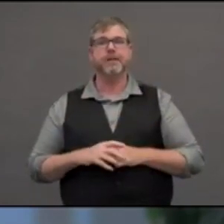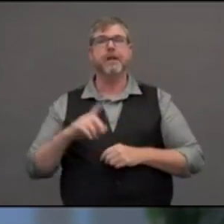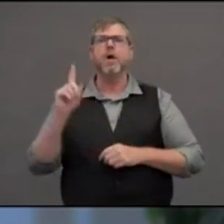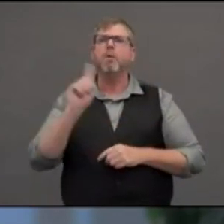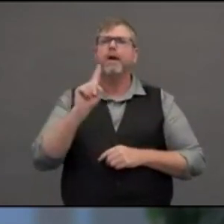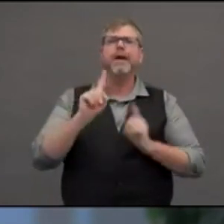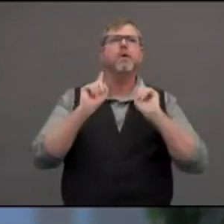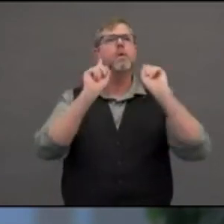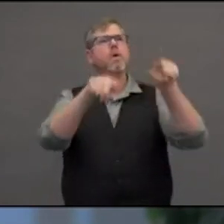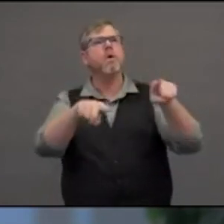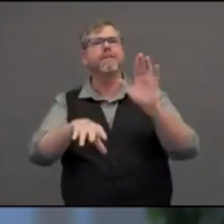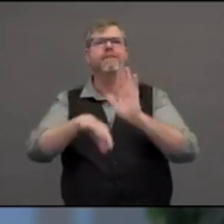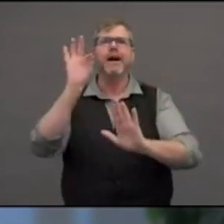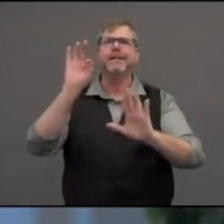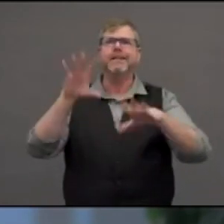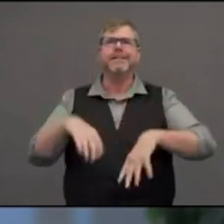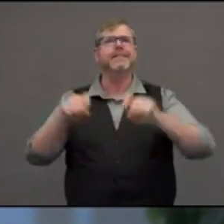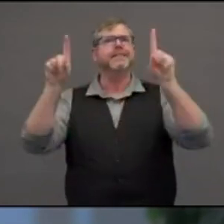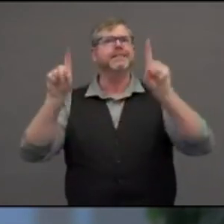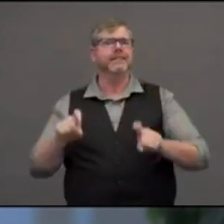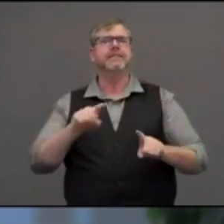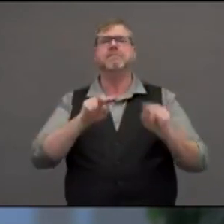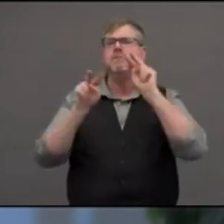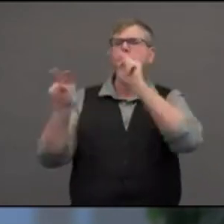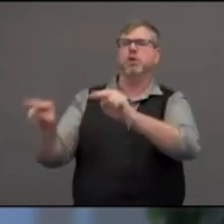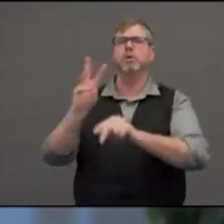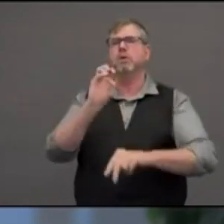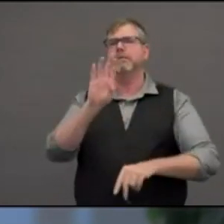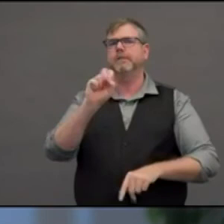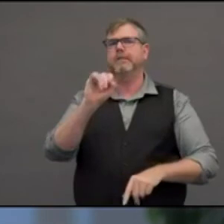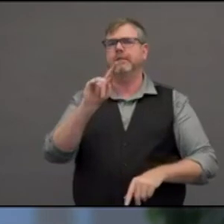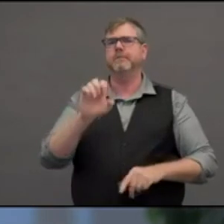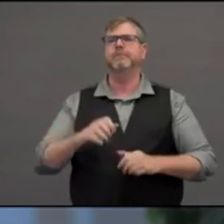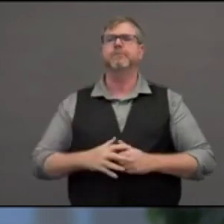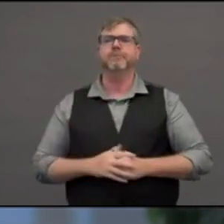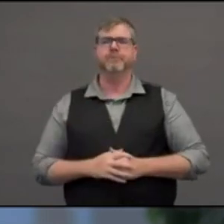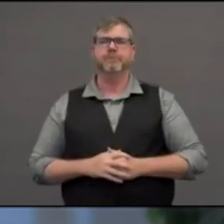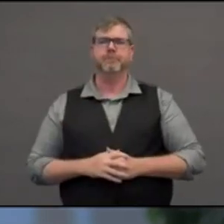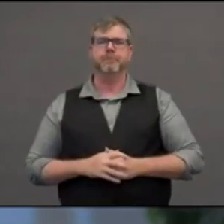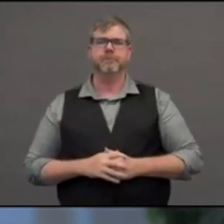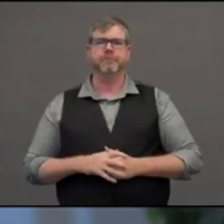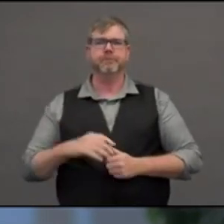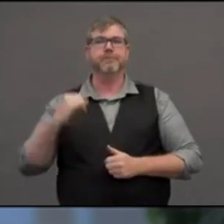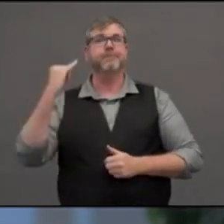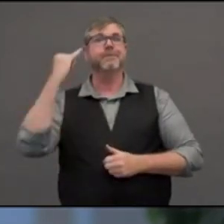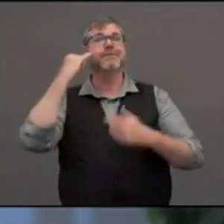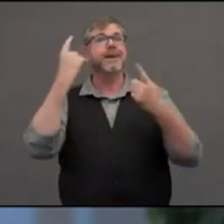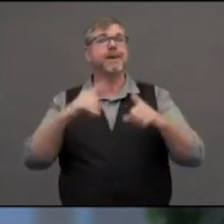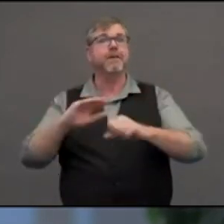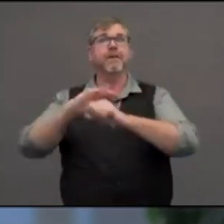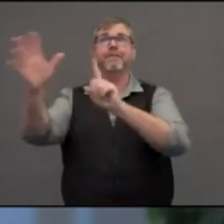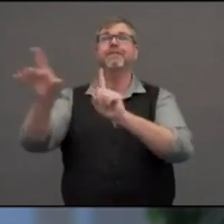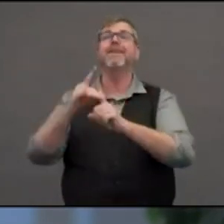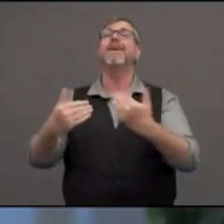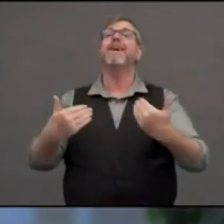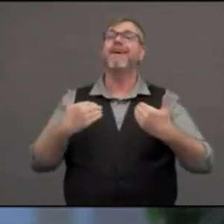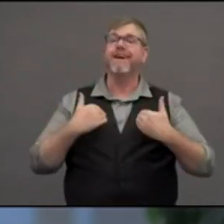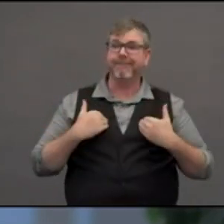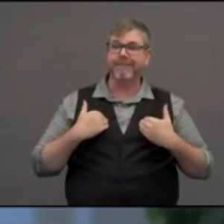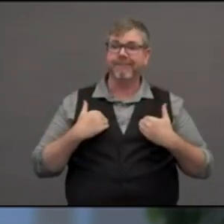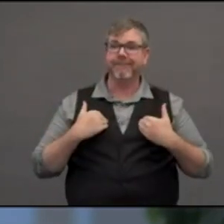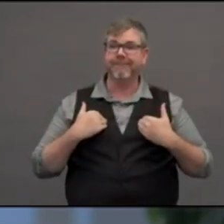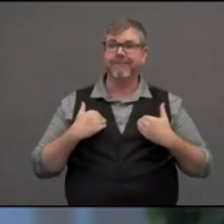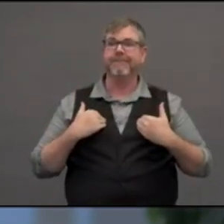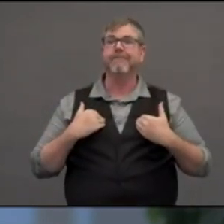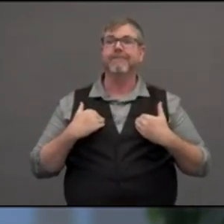can do to be tested. If you are positive, the one thing we want you to do is answer